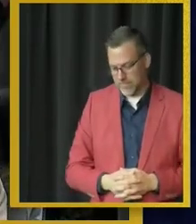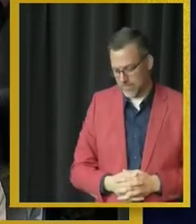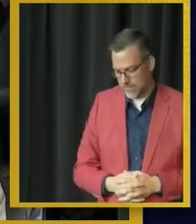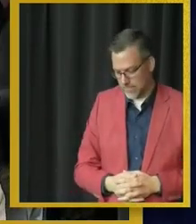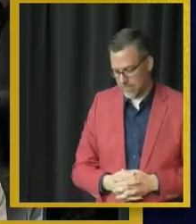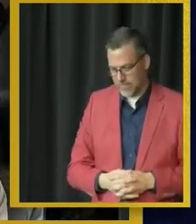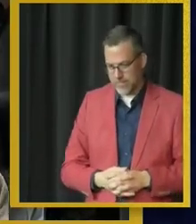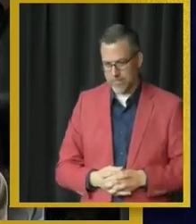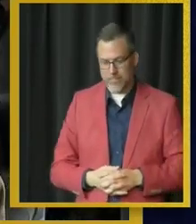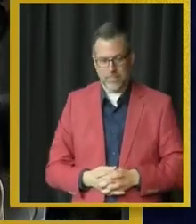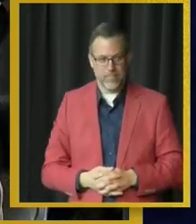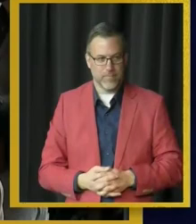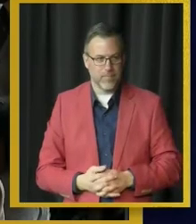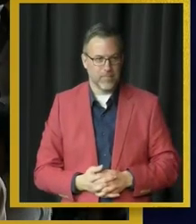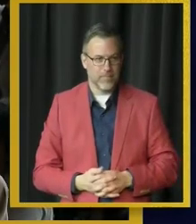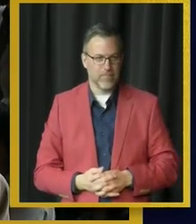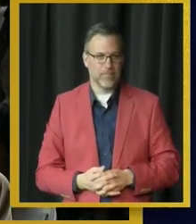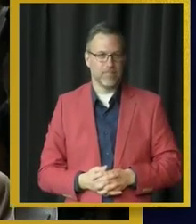Fantastic.